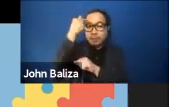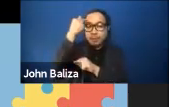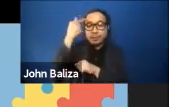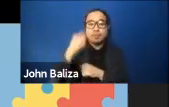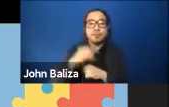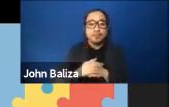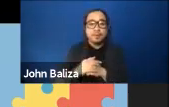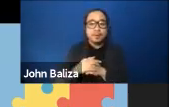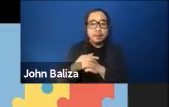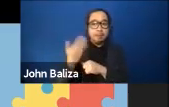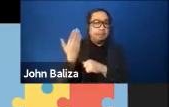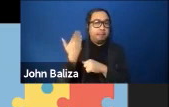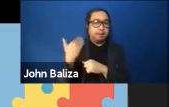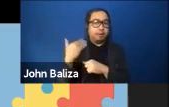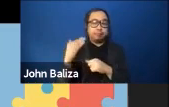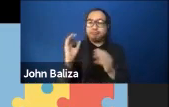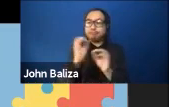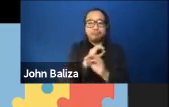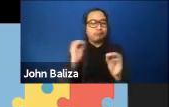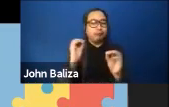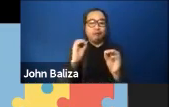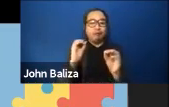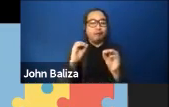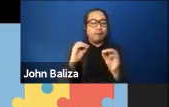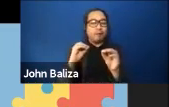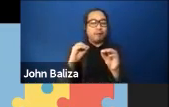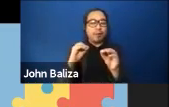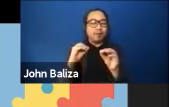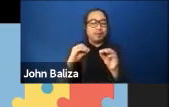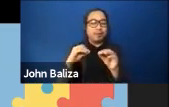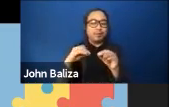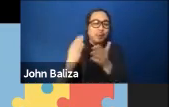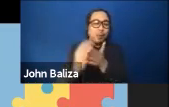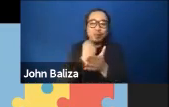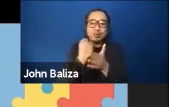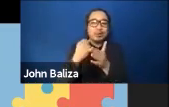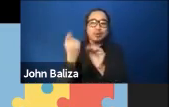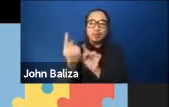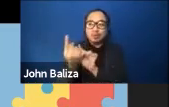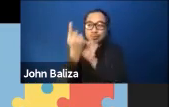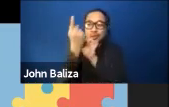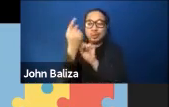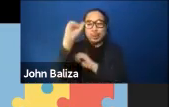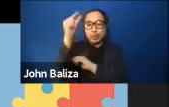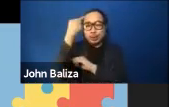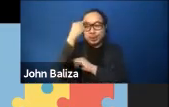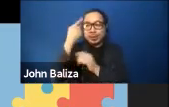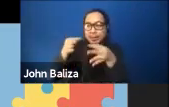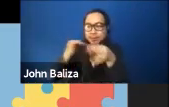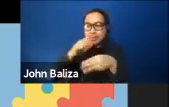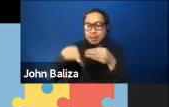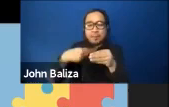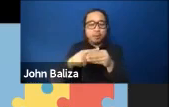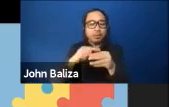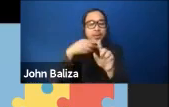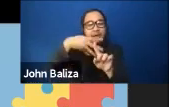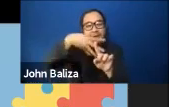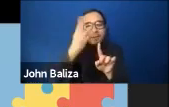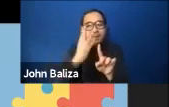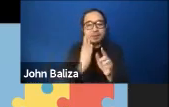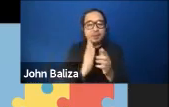been a chance for us to talk about LGBT rights and human rights and family rights together.